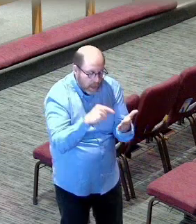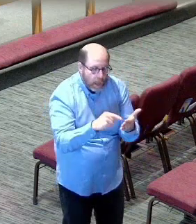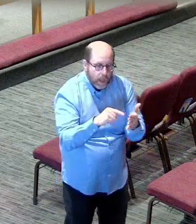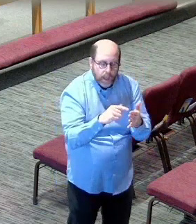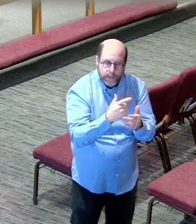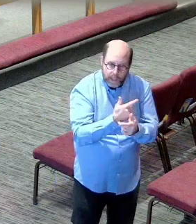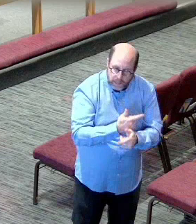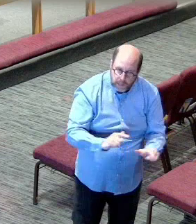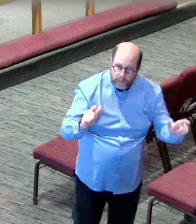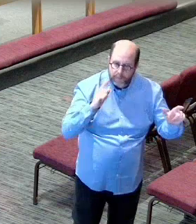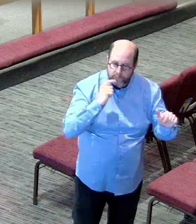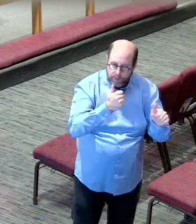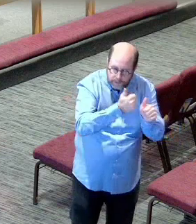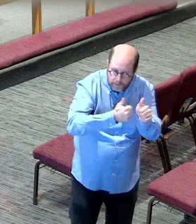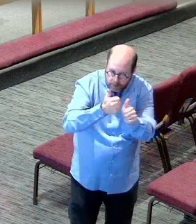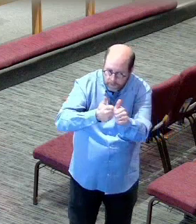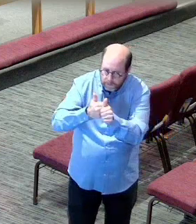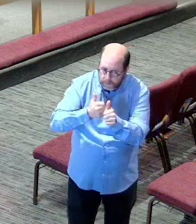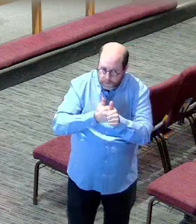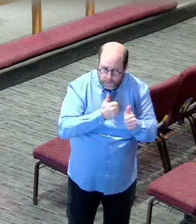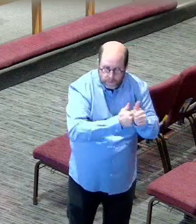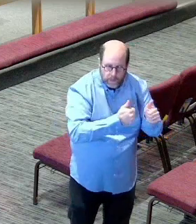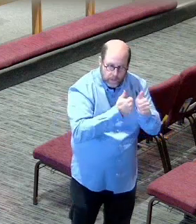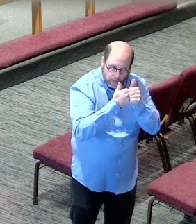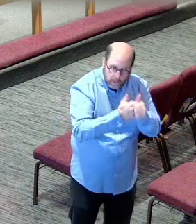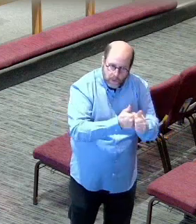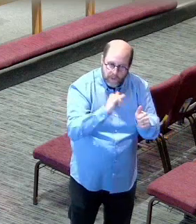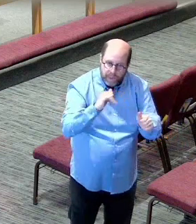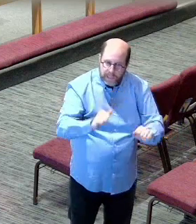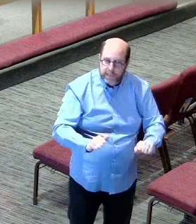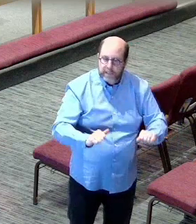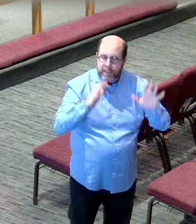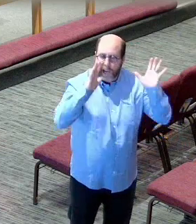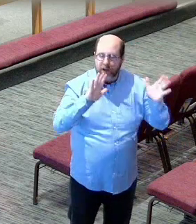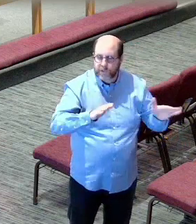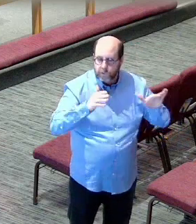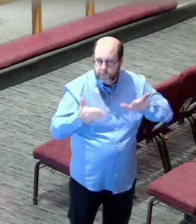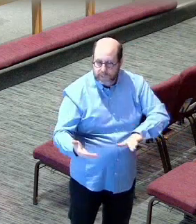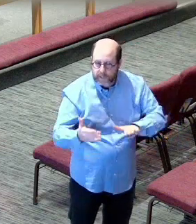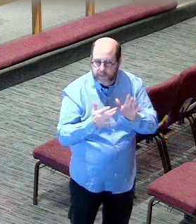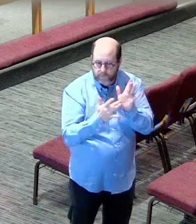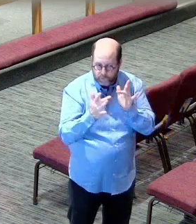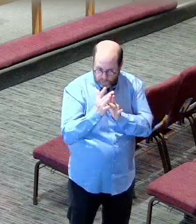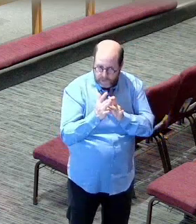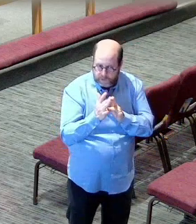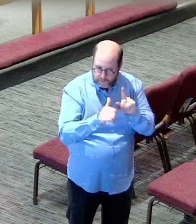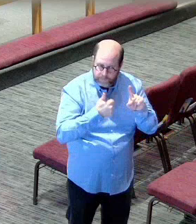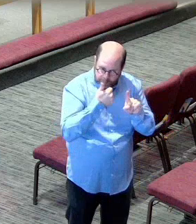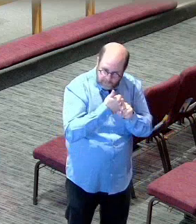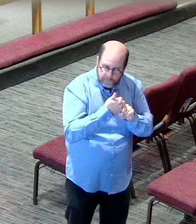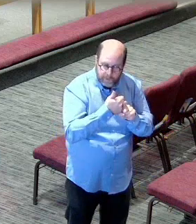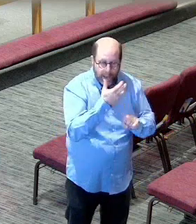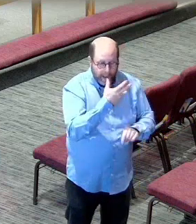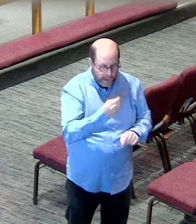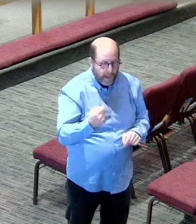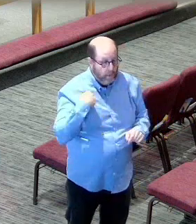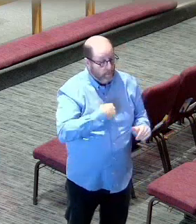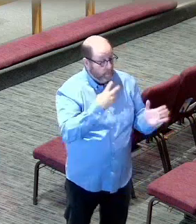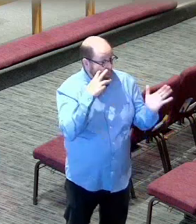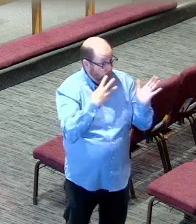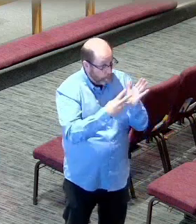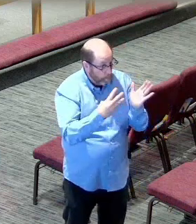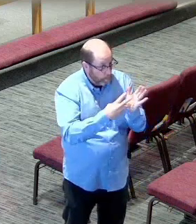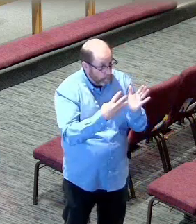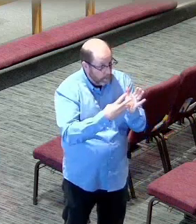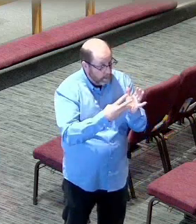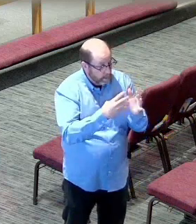worked for each of us by the sacrificial death of Jesus himself. And we witness the